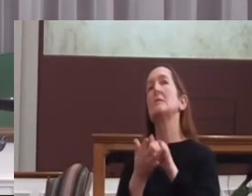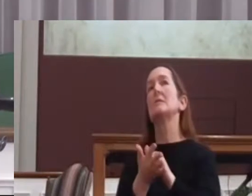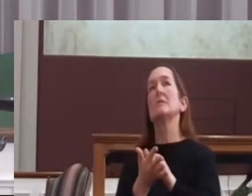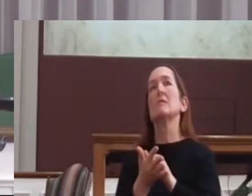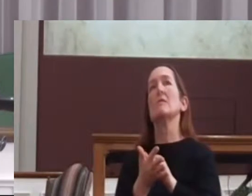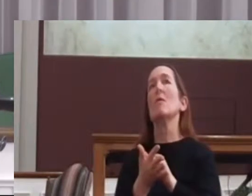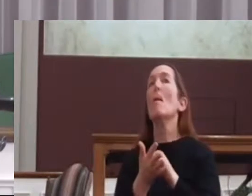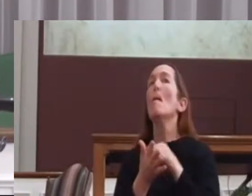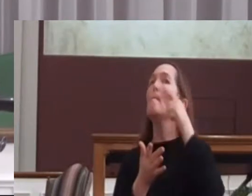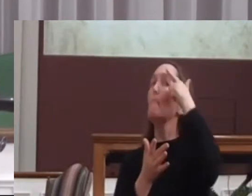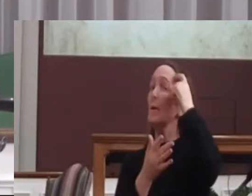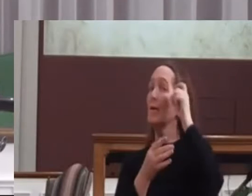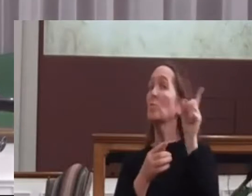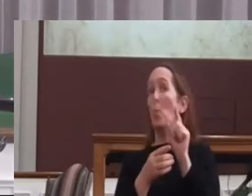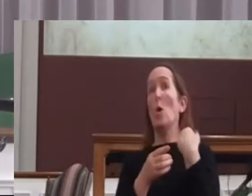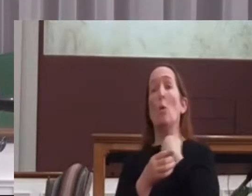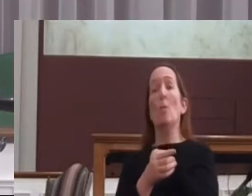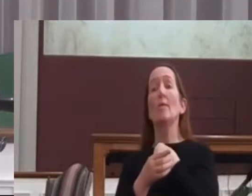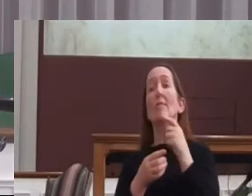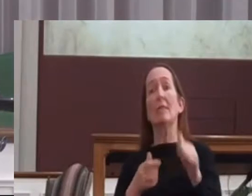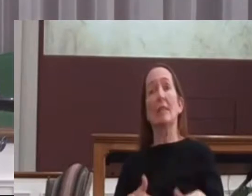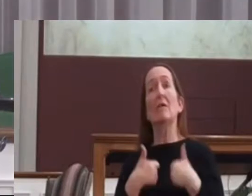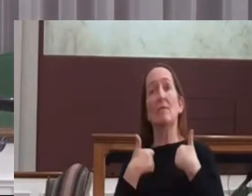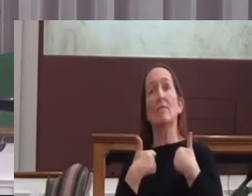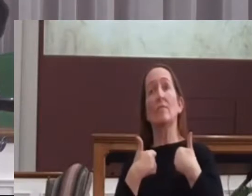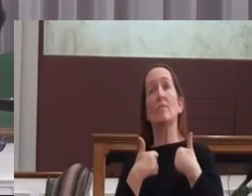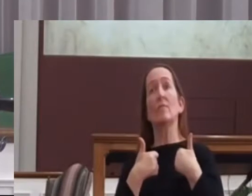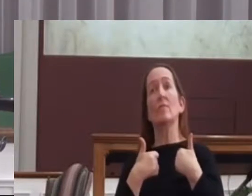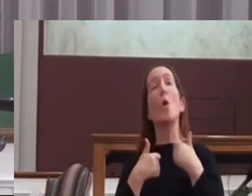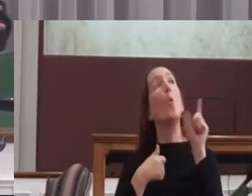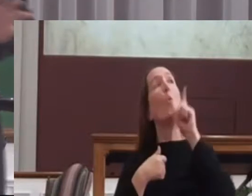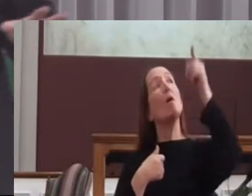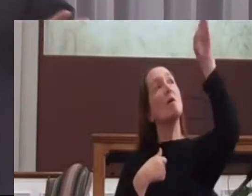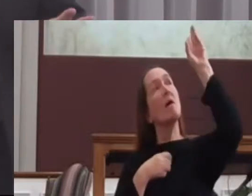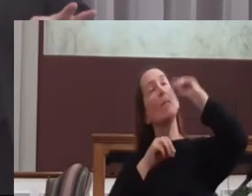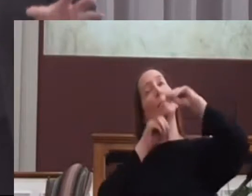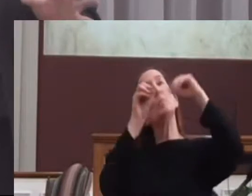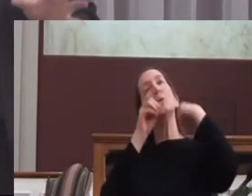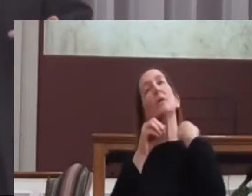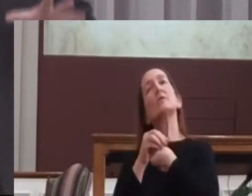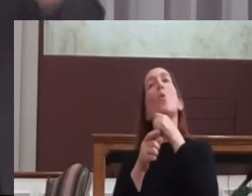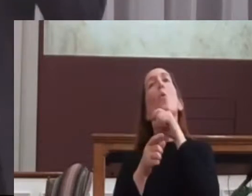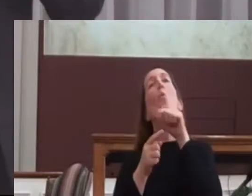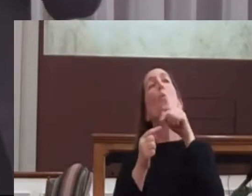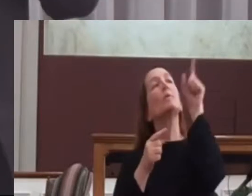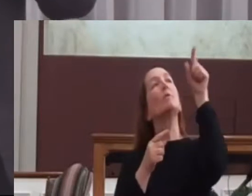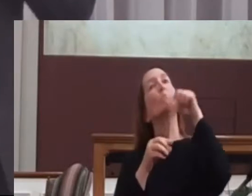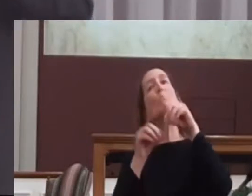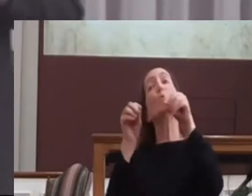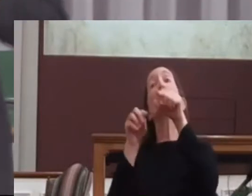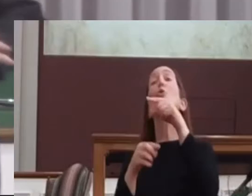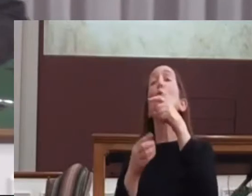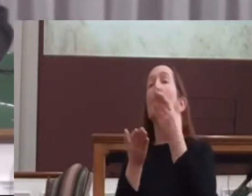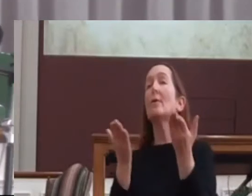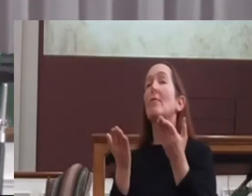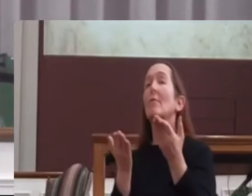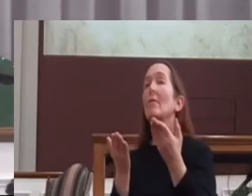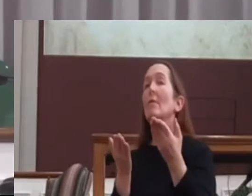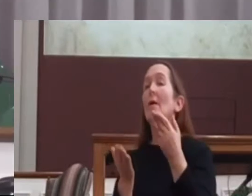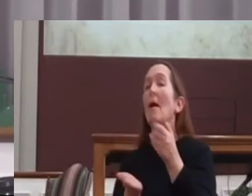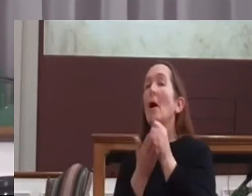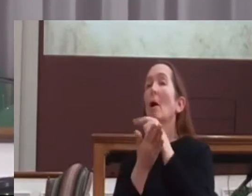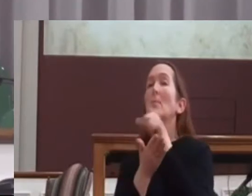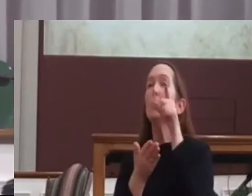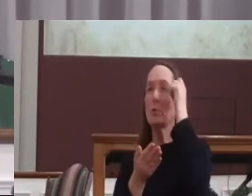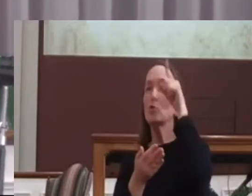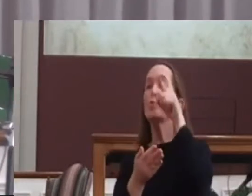See, we don't experience a lot of those things because of where we live, because of where God placed us.